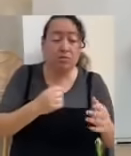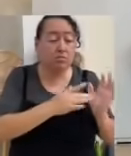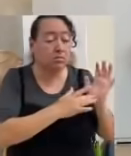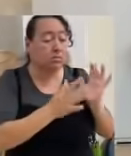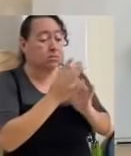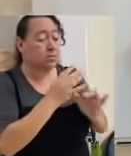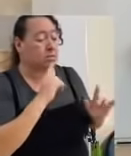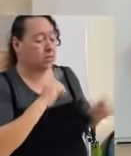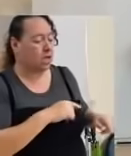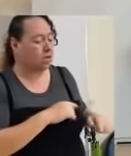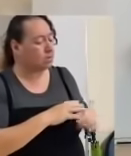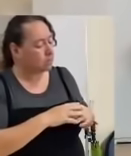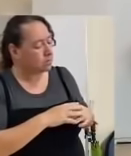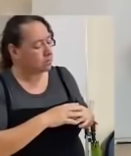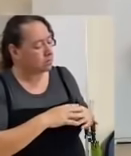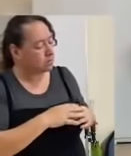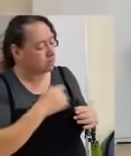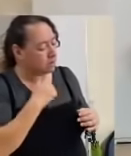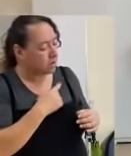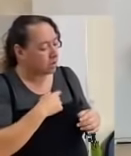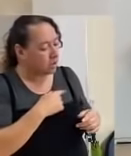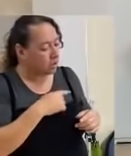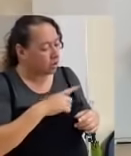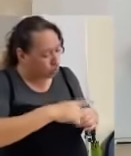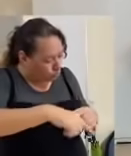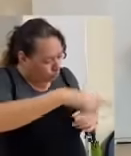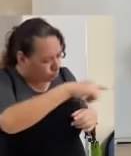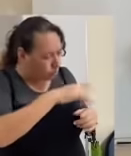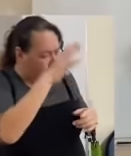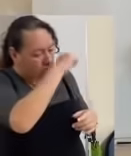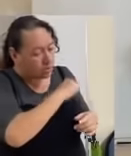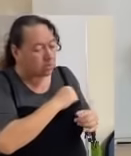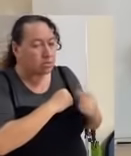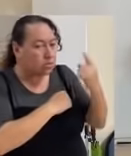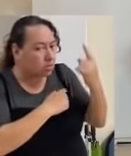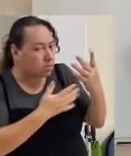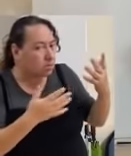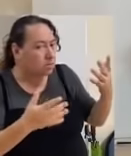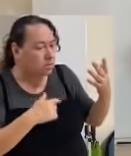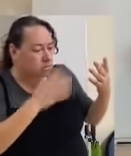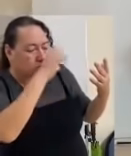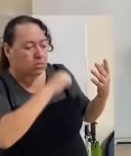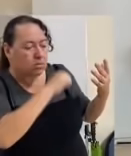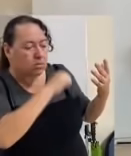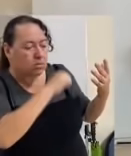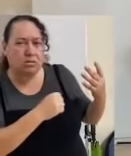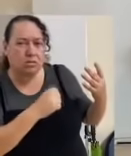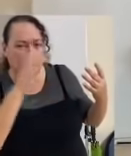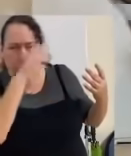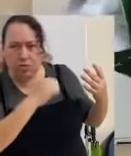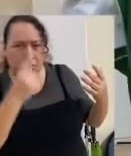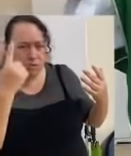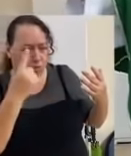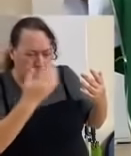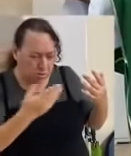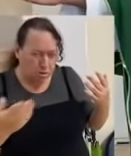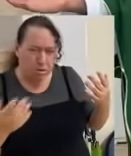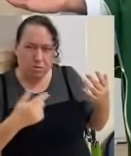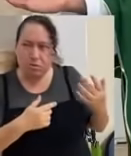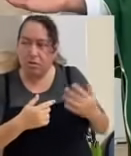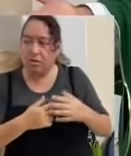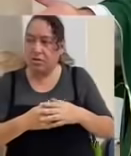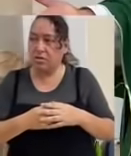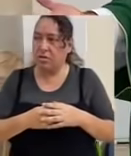Jesus says today, he says, you guys lack one thing. You lack one thing, which is the other commandments that